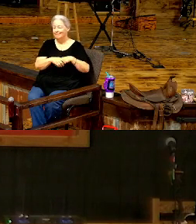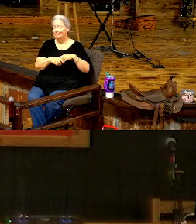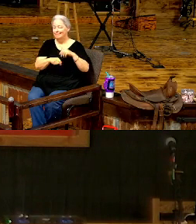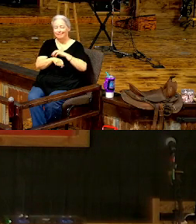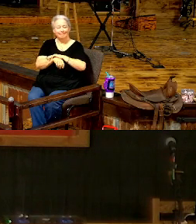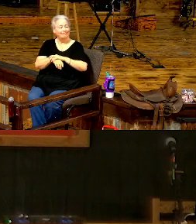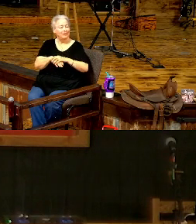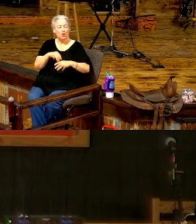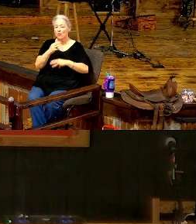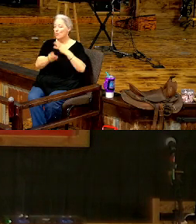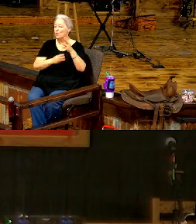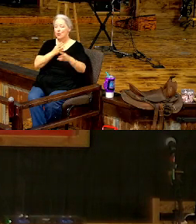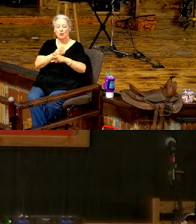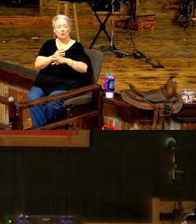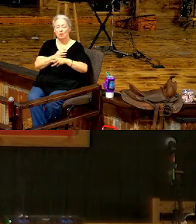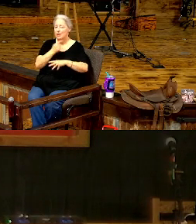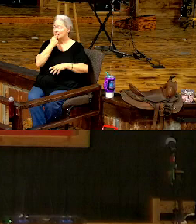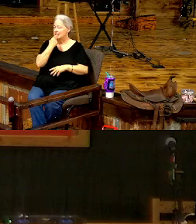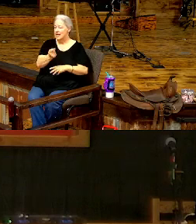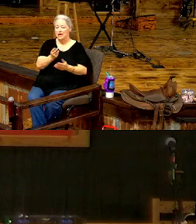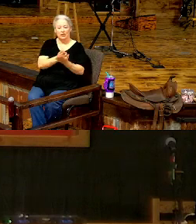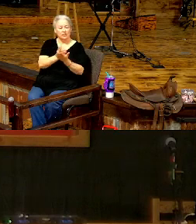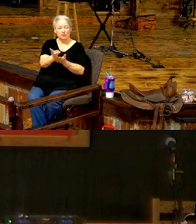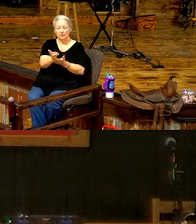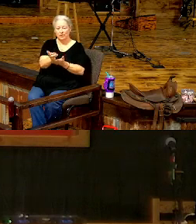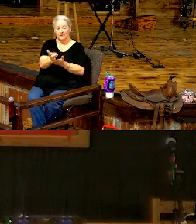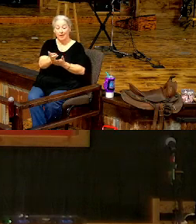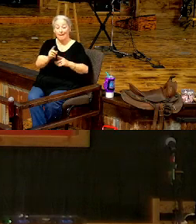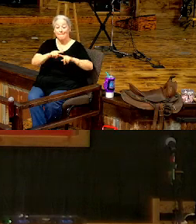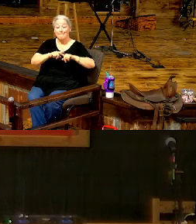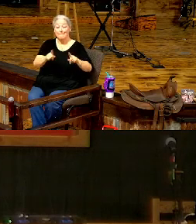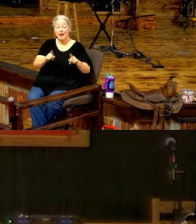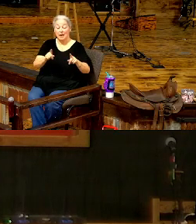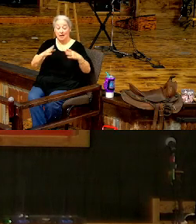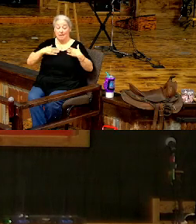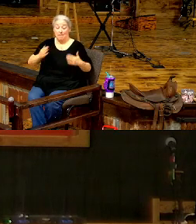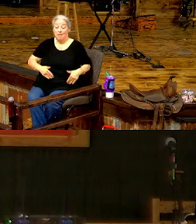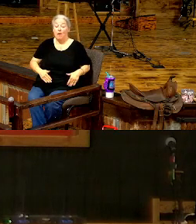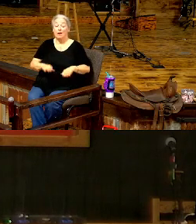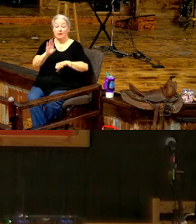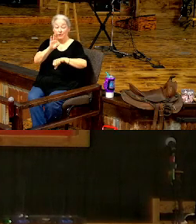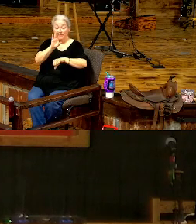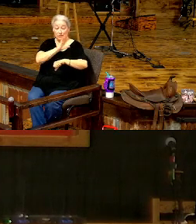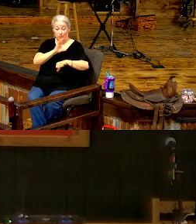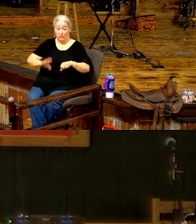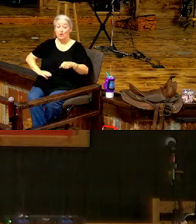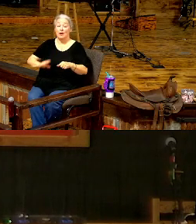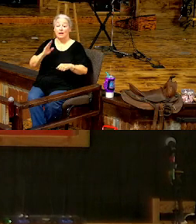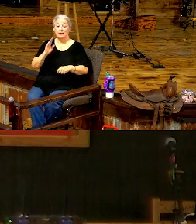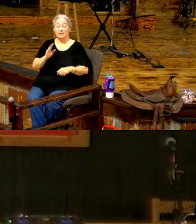truth. But the body of Christ coming together will.